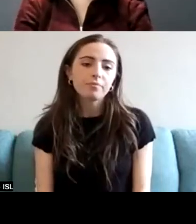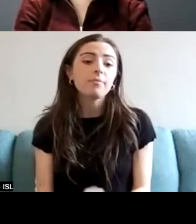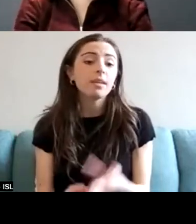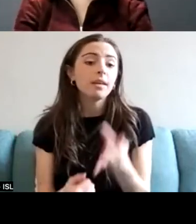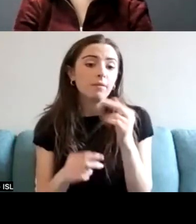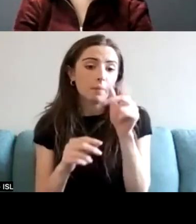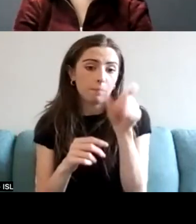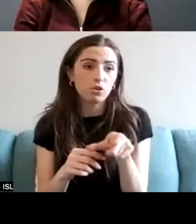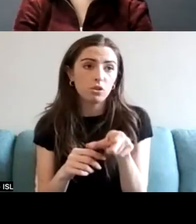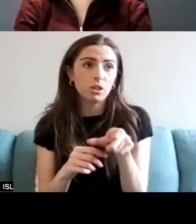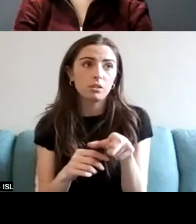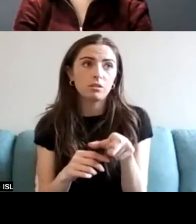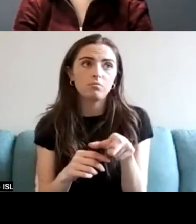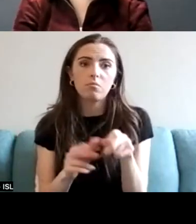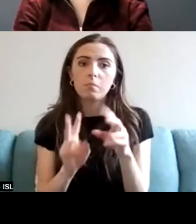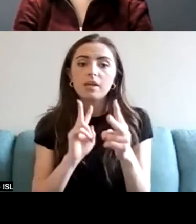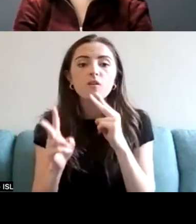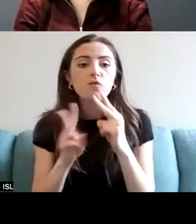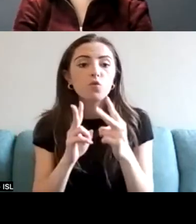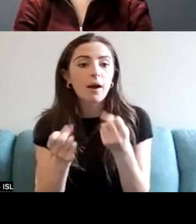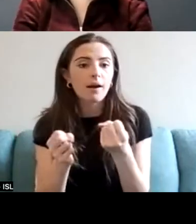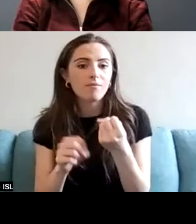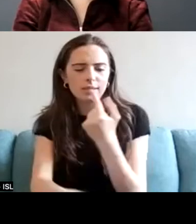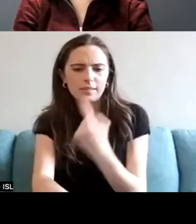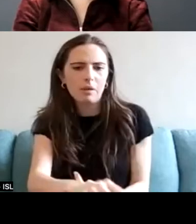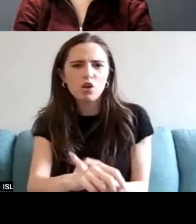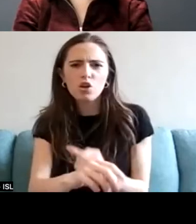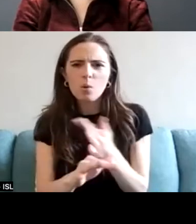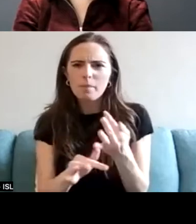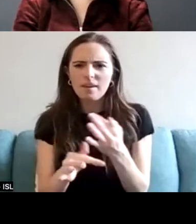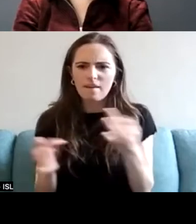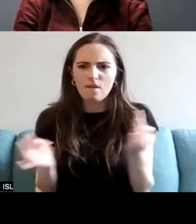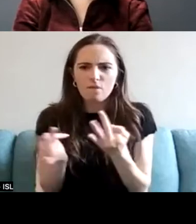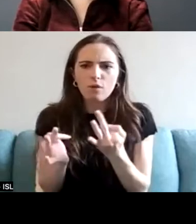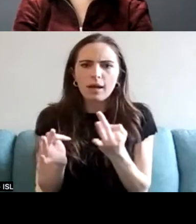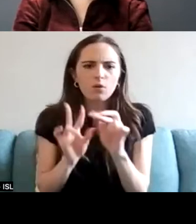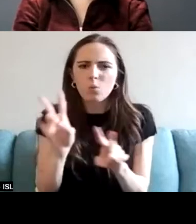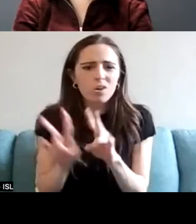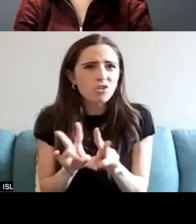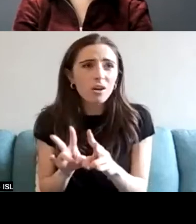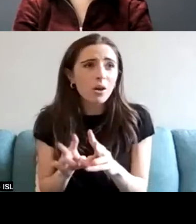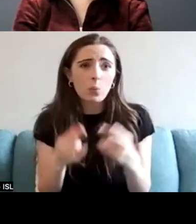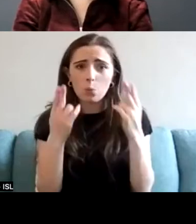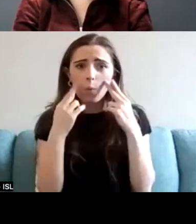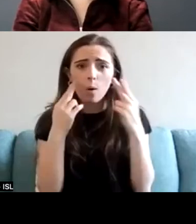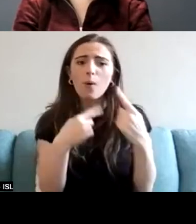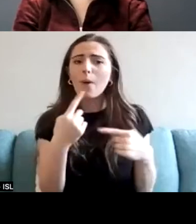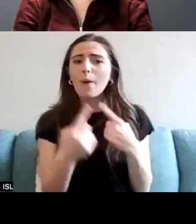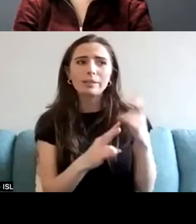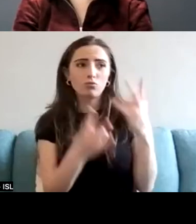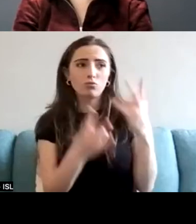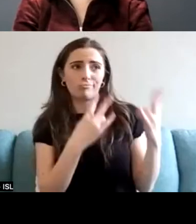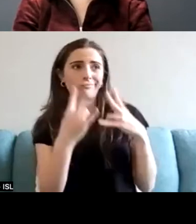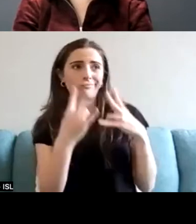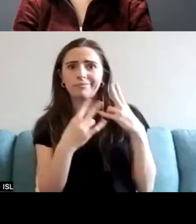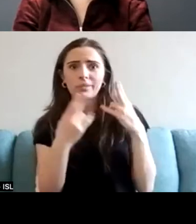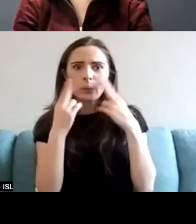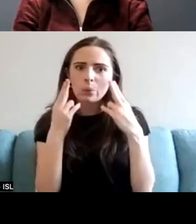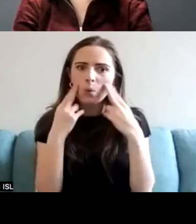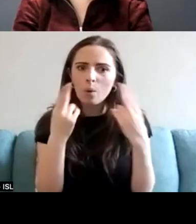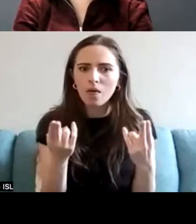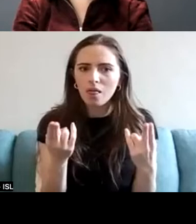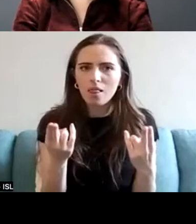disability, don't be afraid to ask a question. We're used to receiving questions, and we're also used to solving